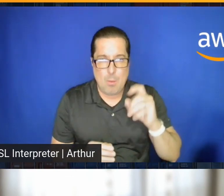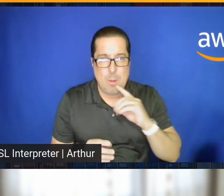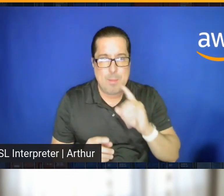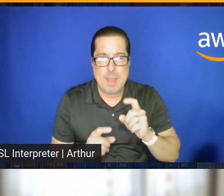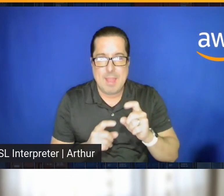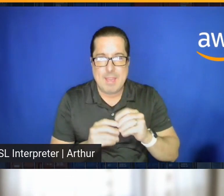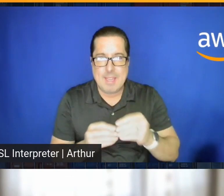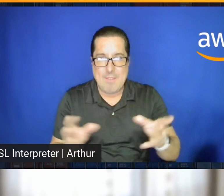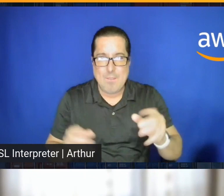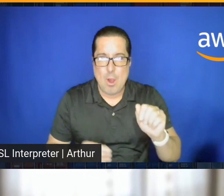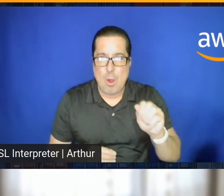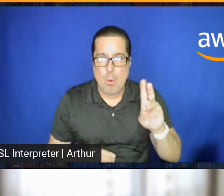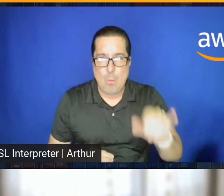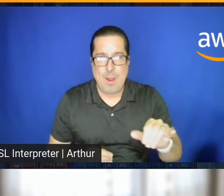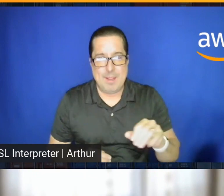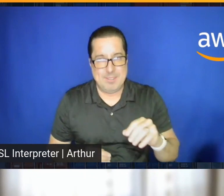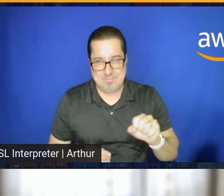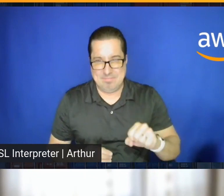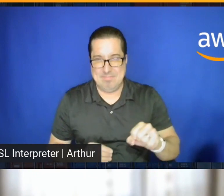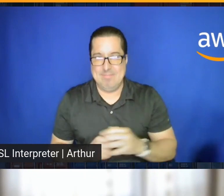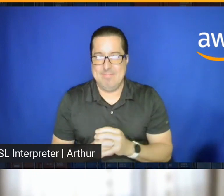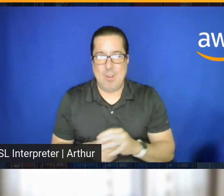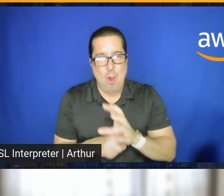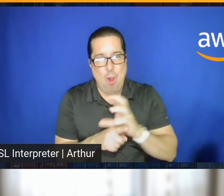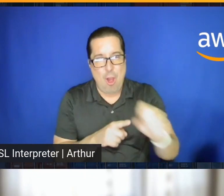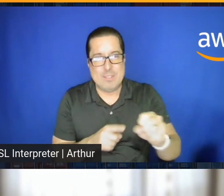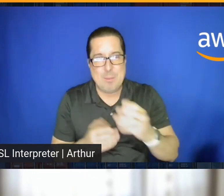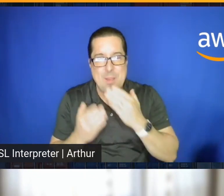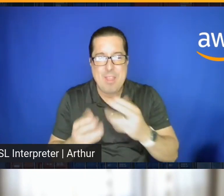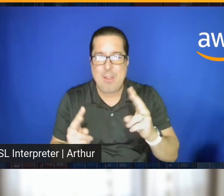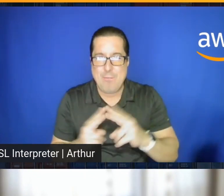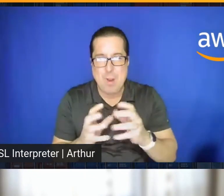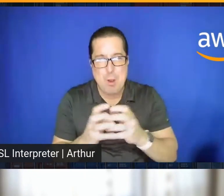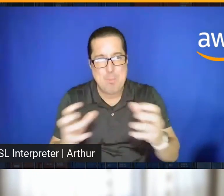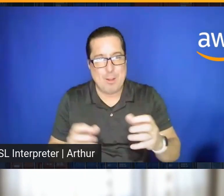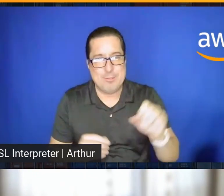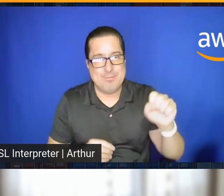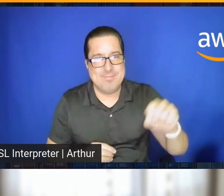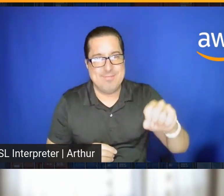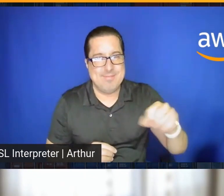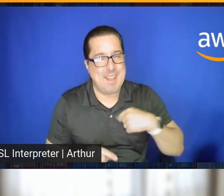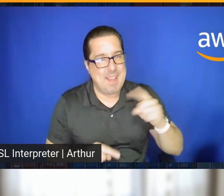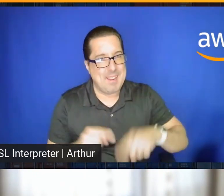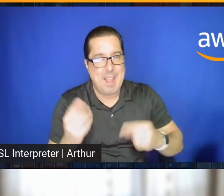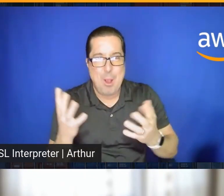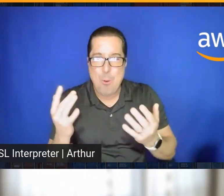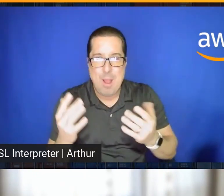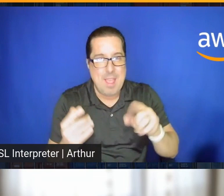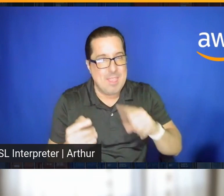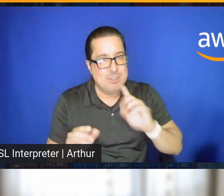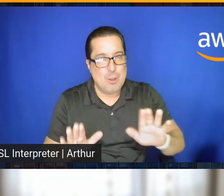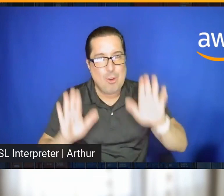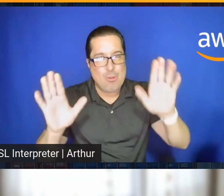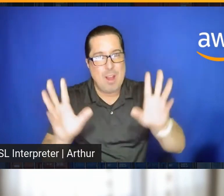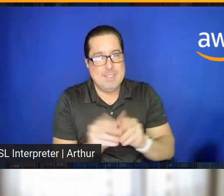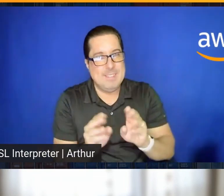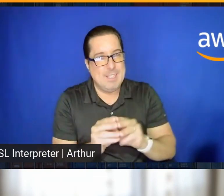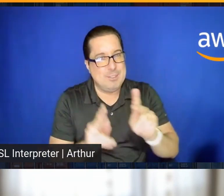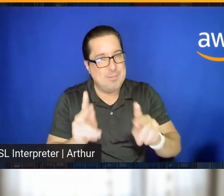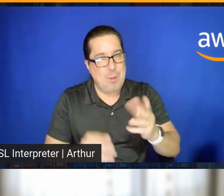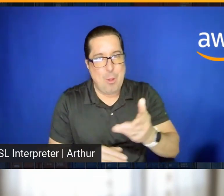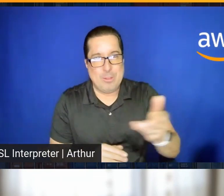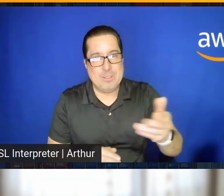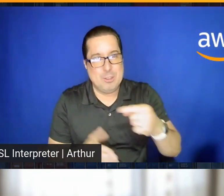which will be exciting. Awesome. Thank you very much. I can't wait. Like, this has been a great session, folks. Check